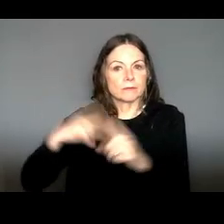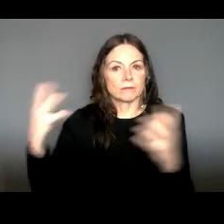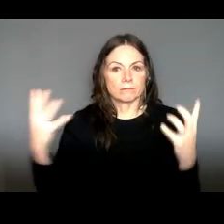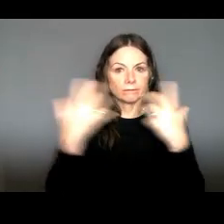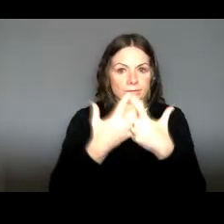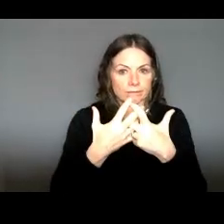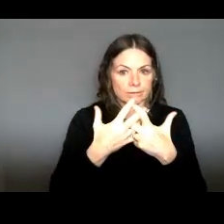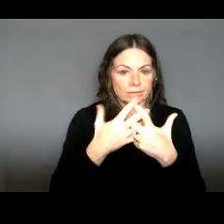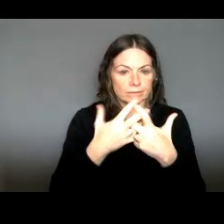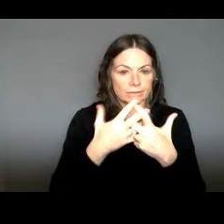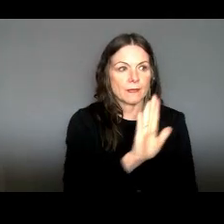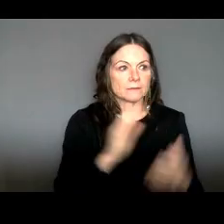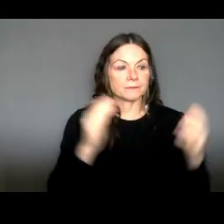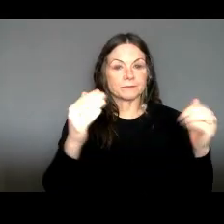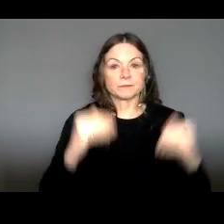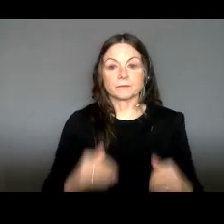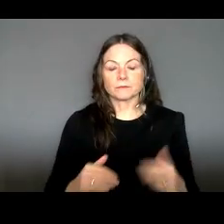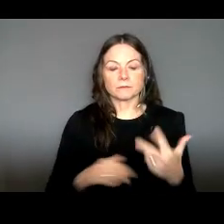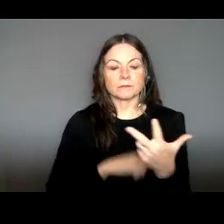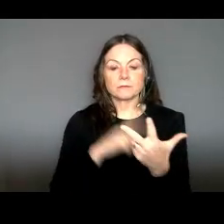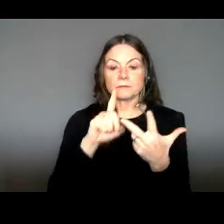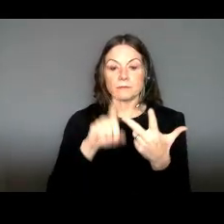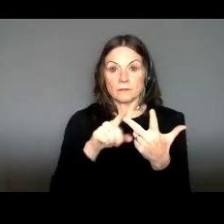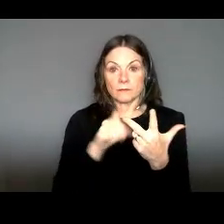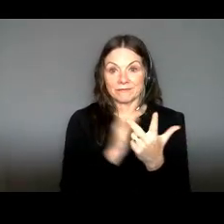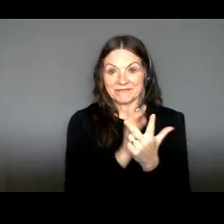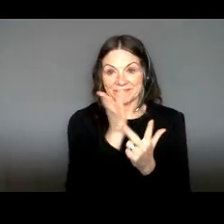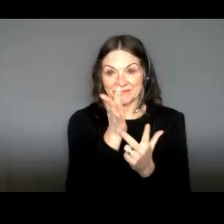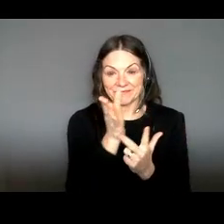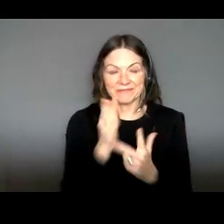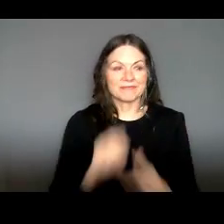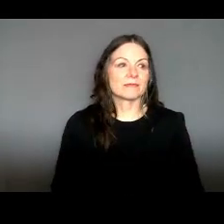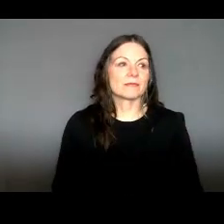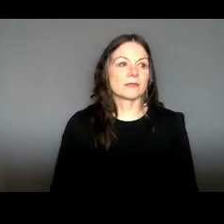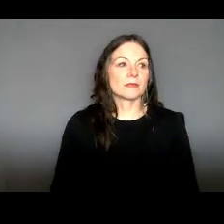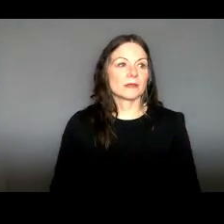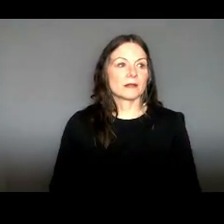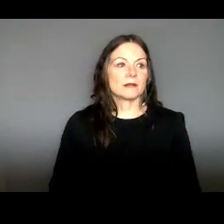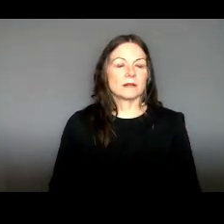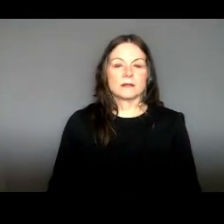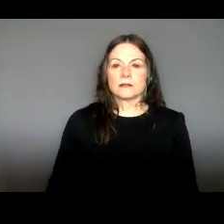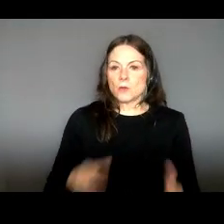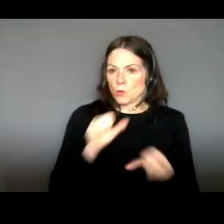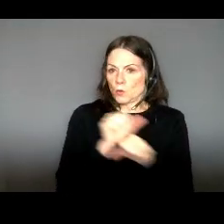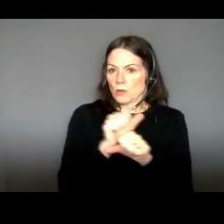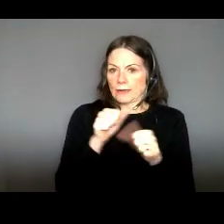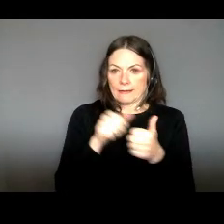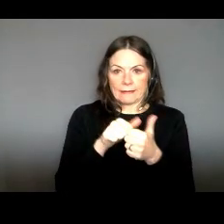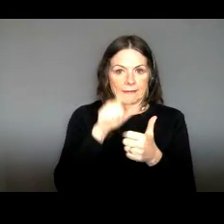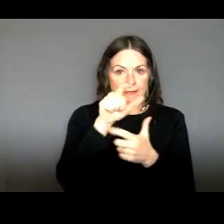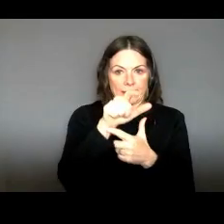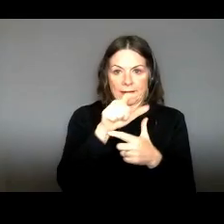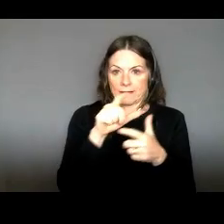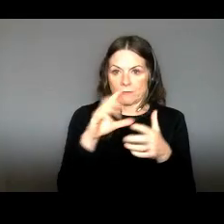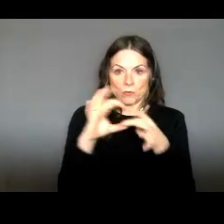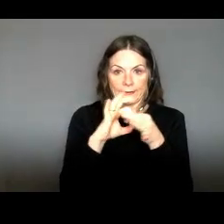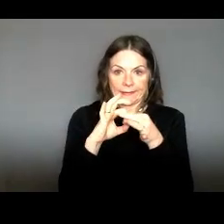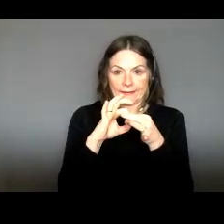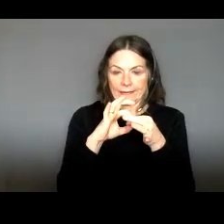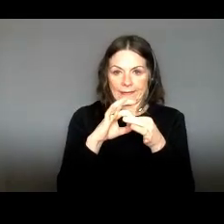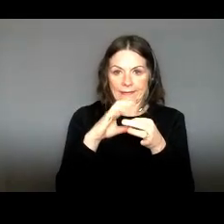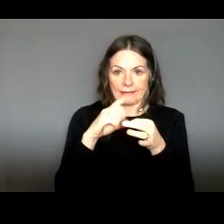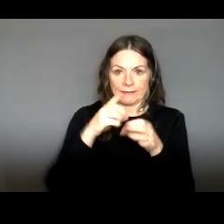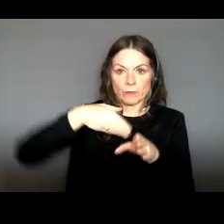And finally, for path 3, you are working in a related field. So maybe it could